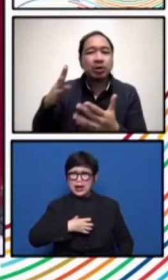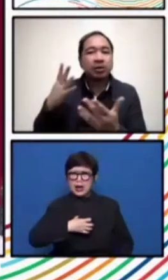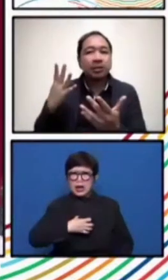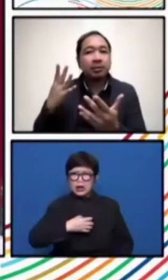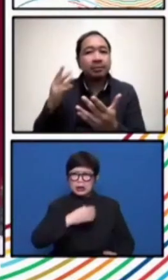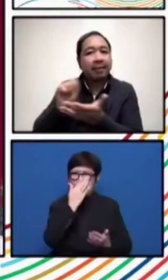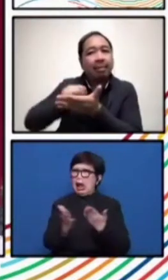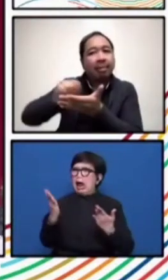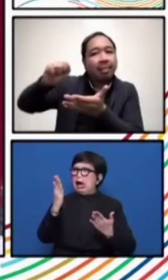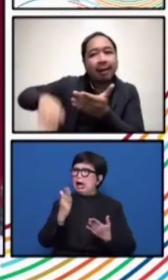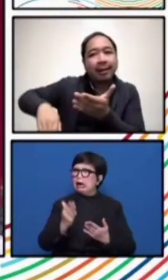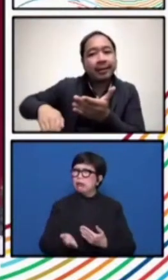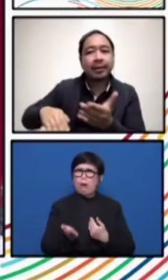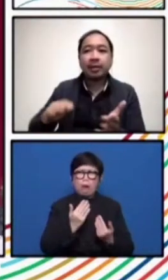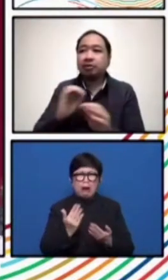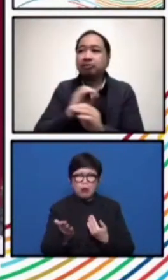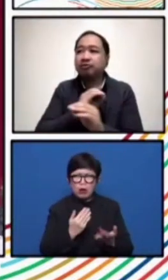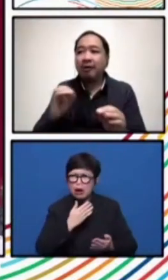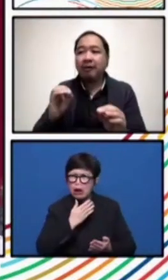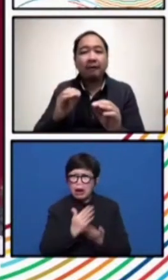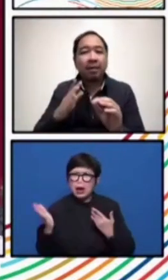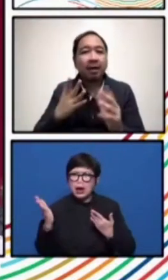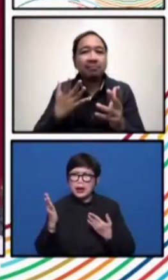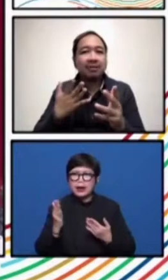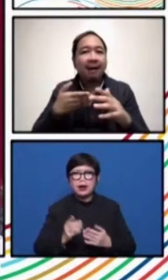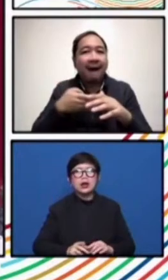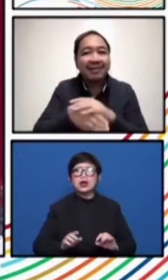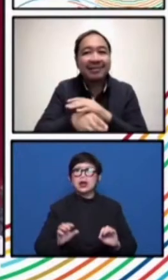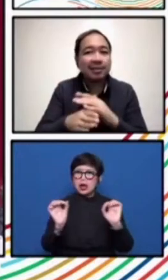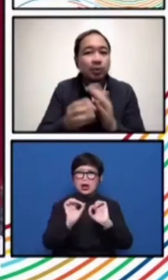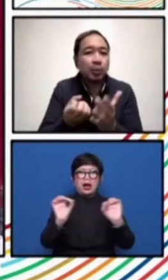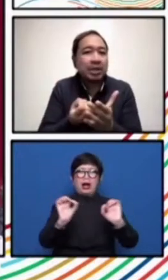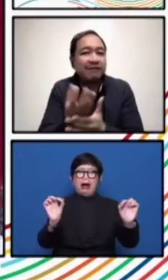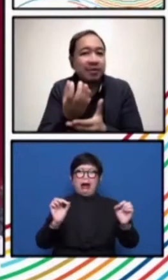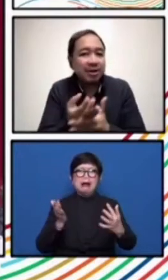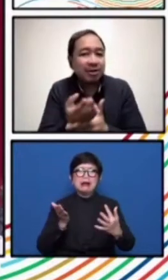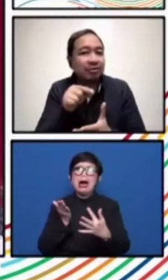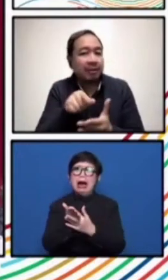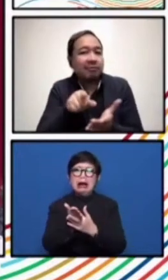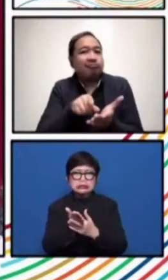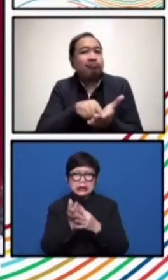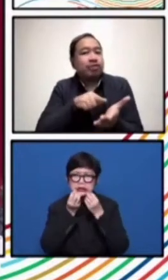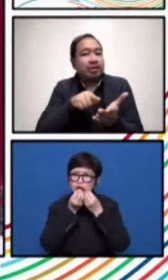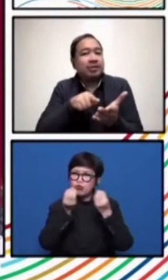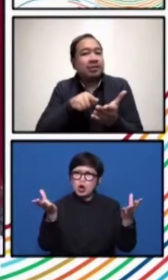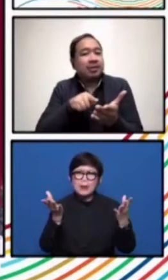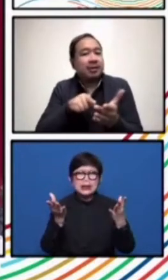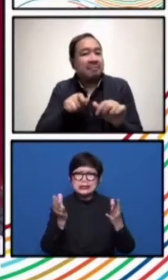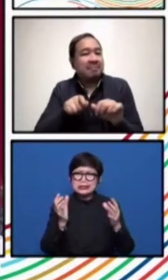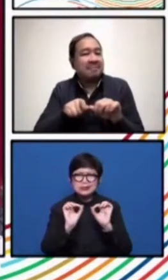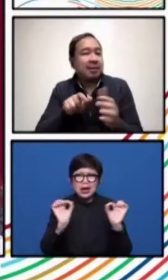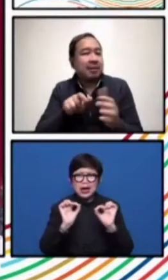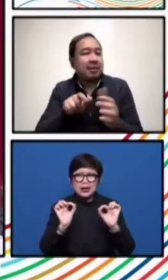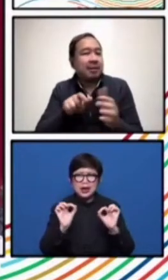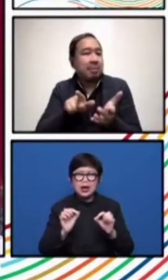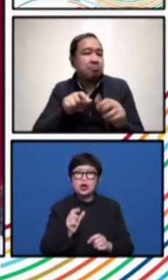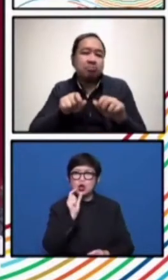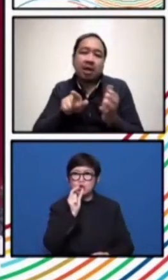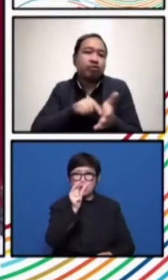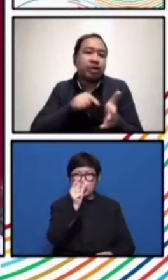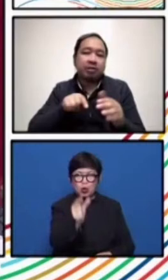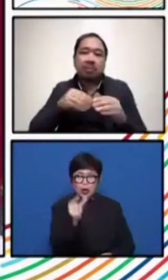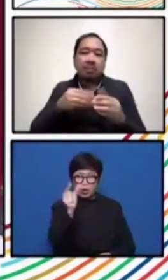of access to information to most people Braille